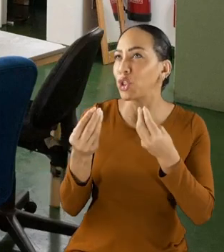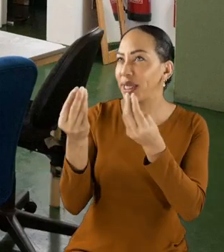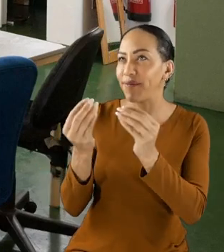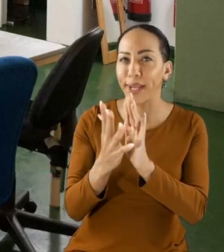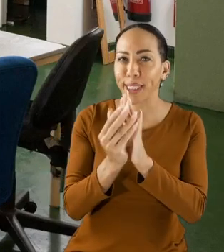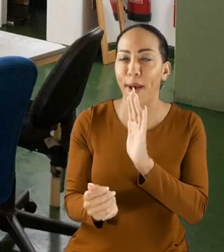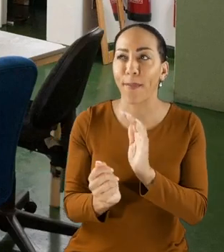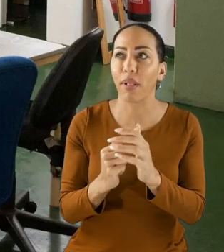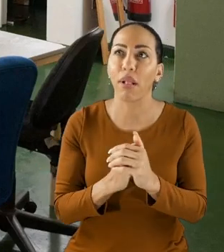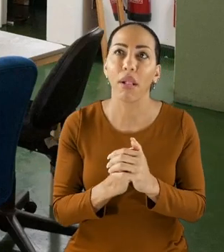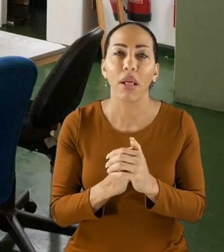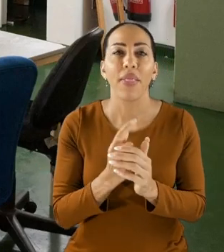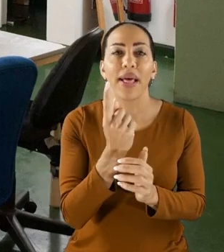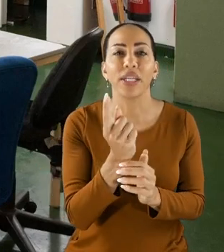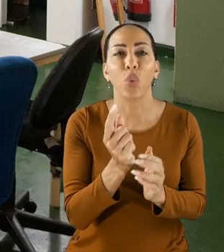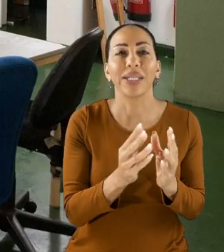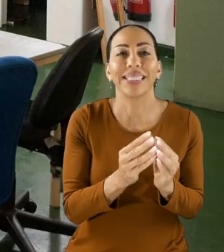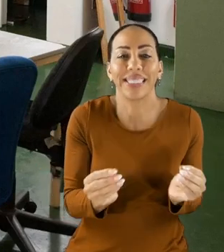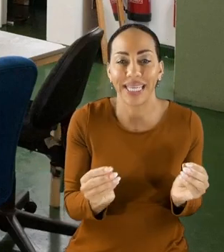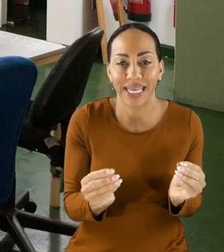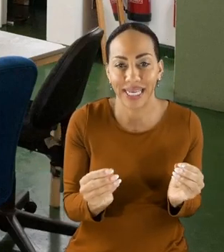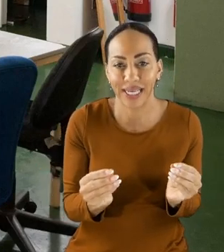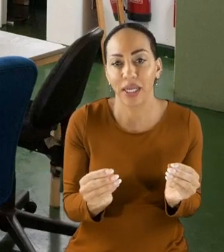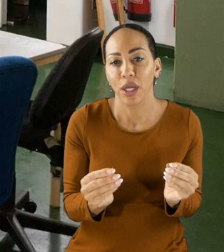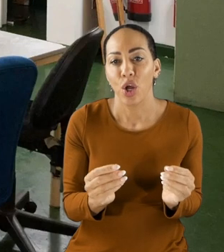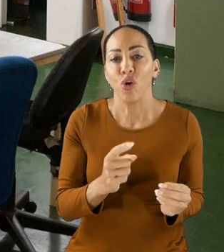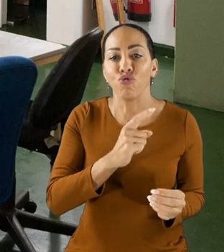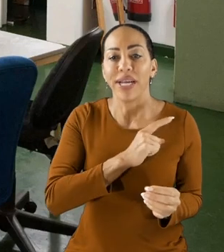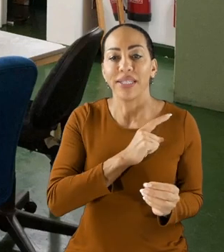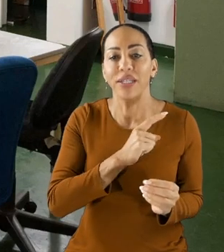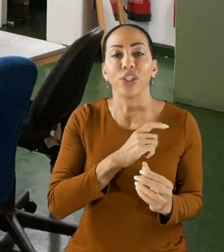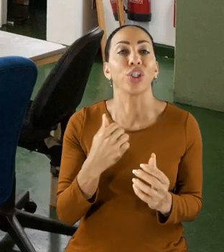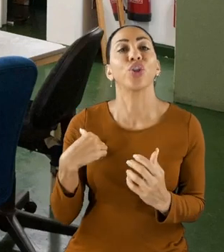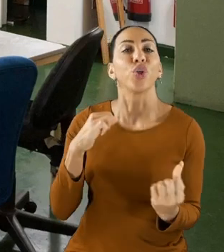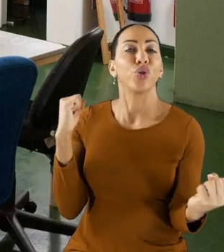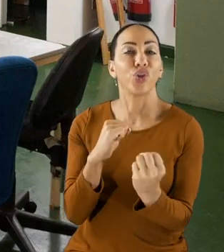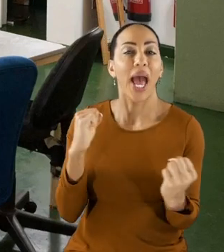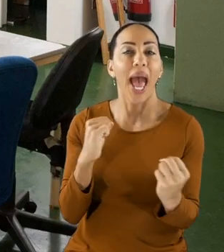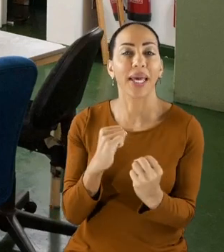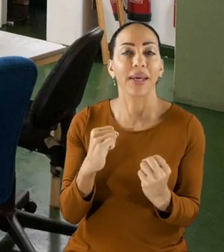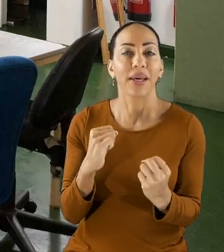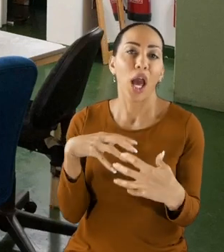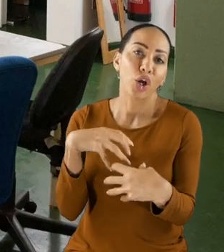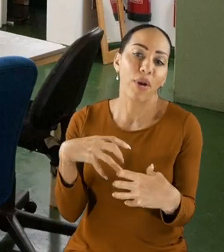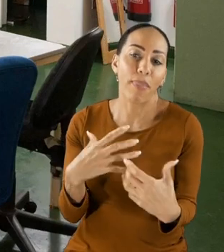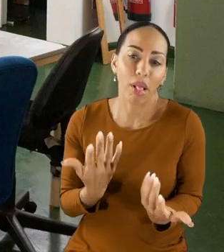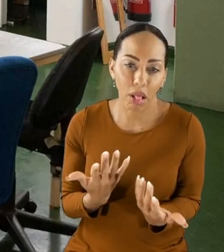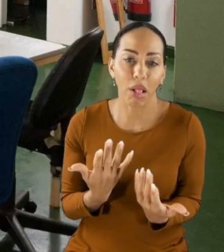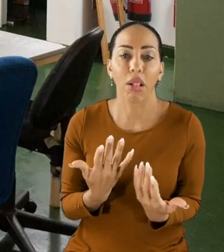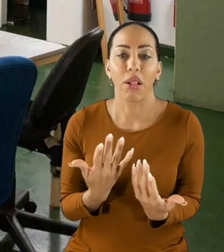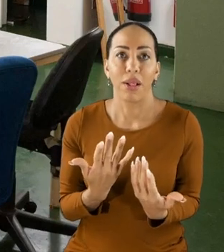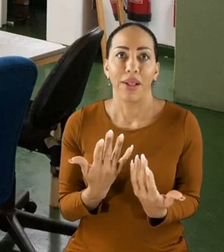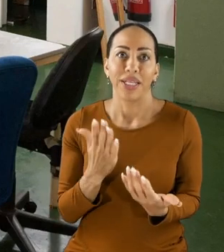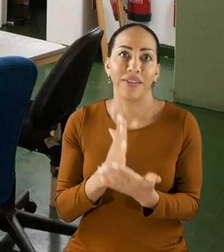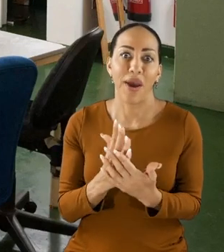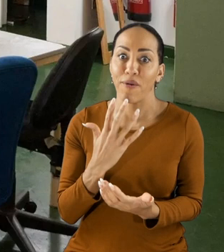example, and the first one comes to mind is a section called Reasons to Shag a Cripple, which is very like bold, out